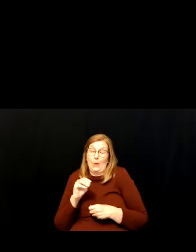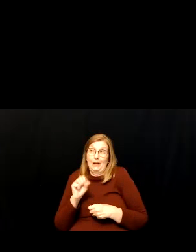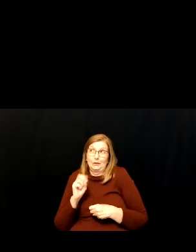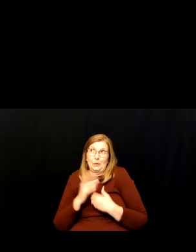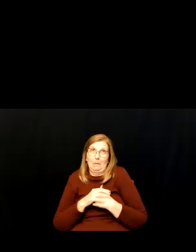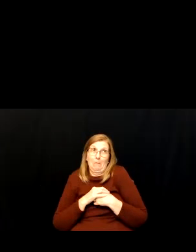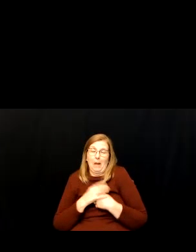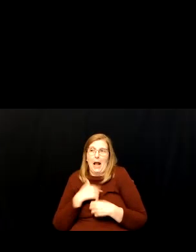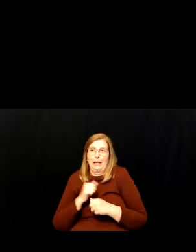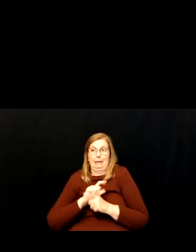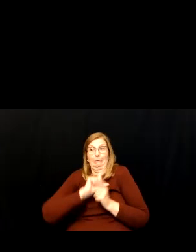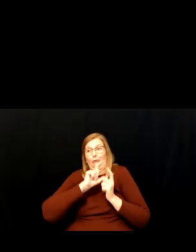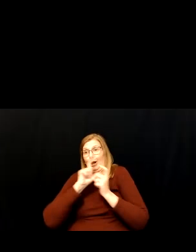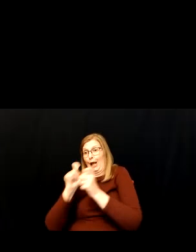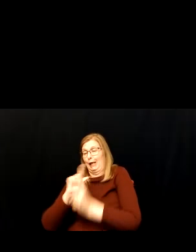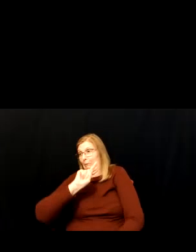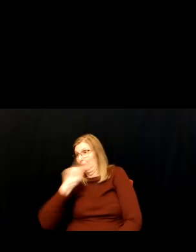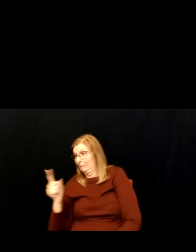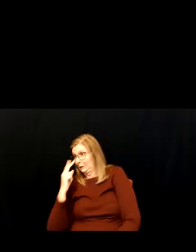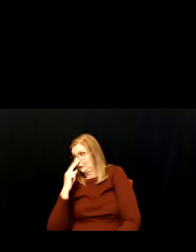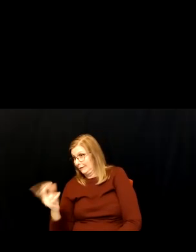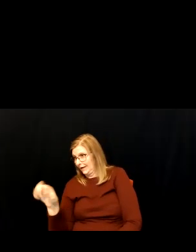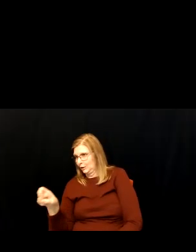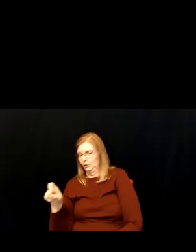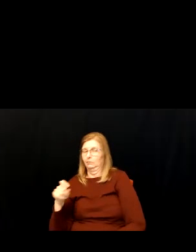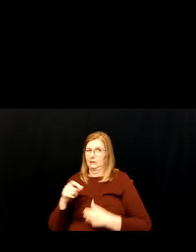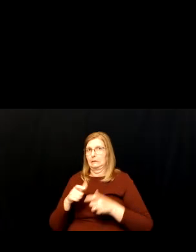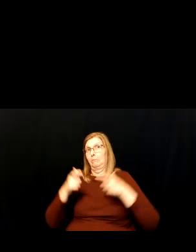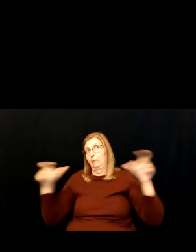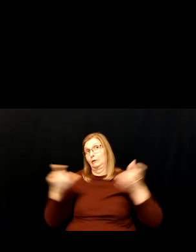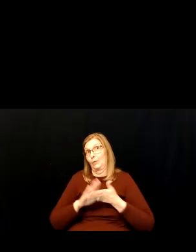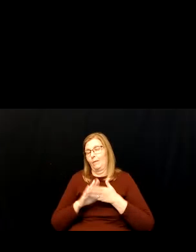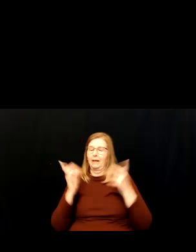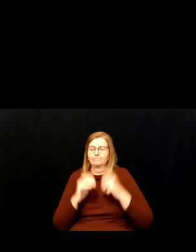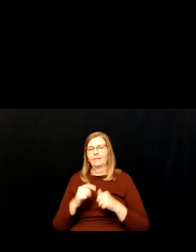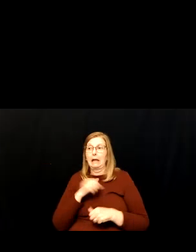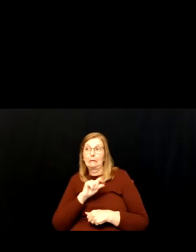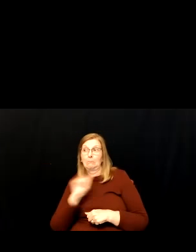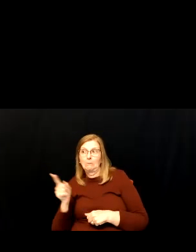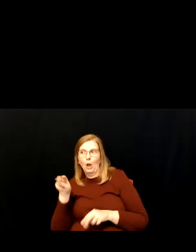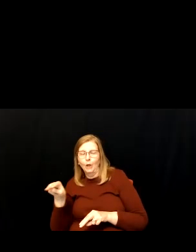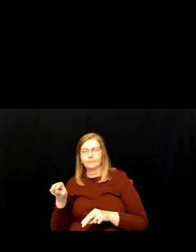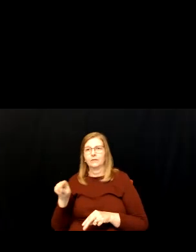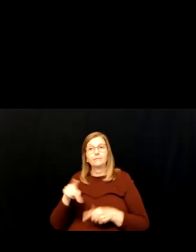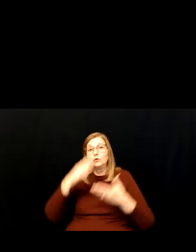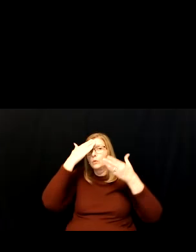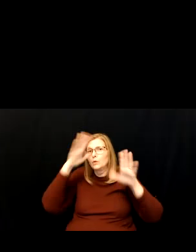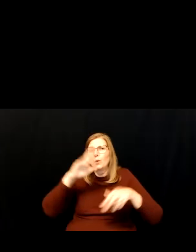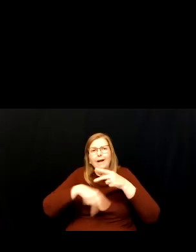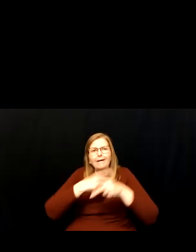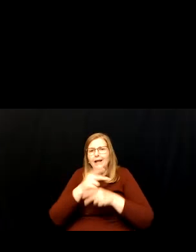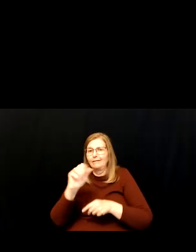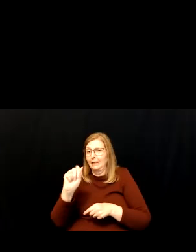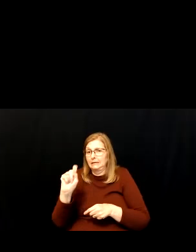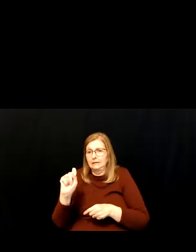run to them if I needed to. Usually I drive because it's a big campus. But so if you don't know what kind of assistive